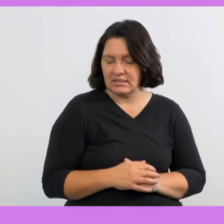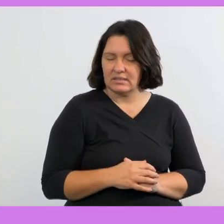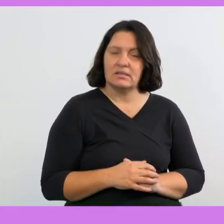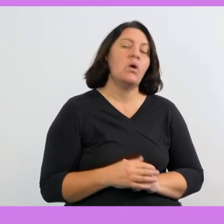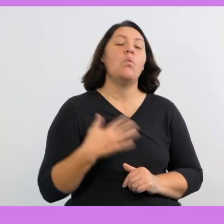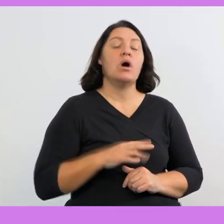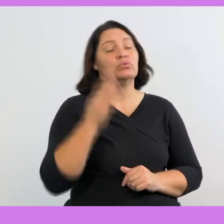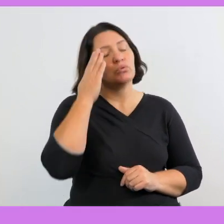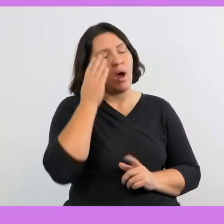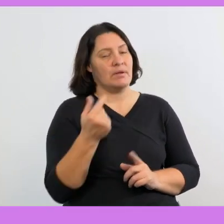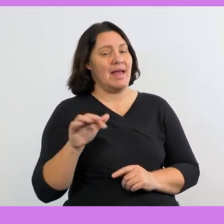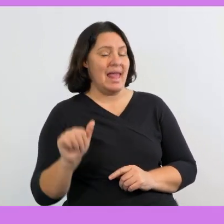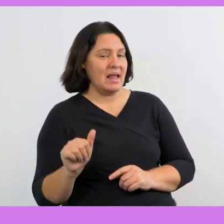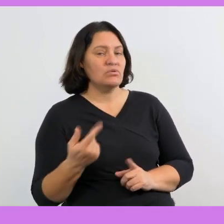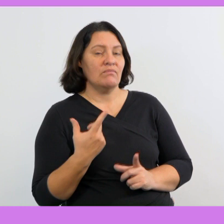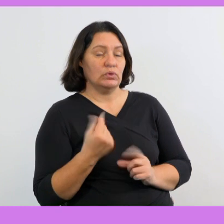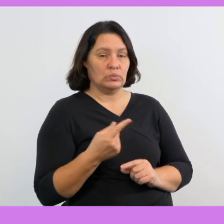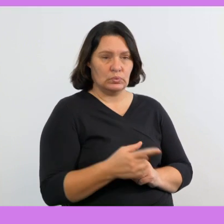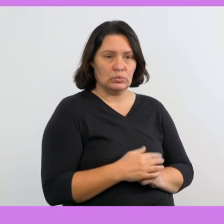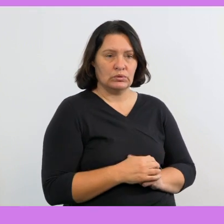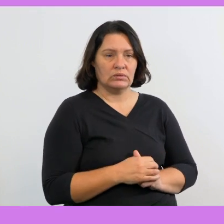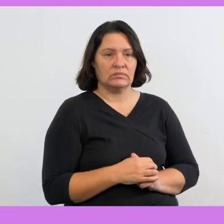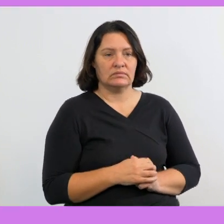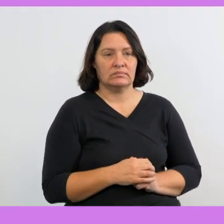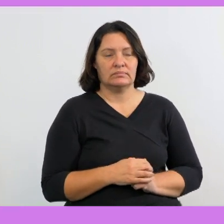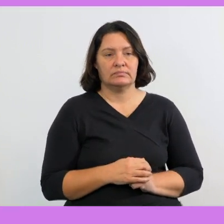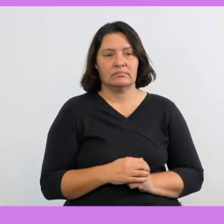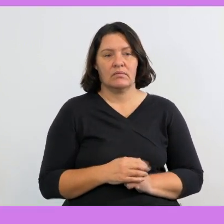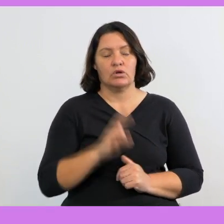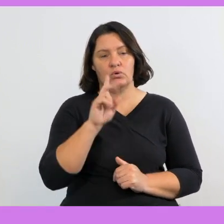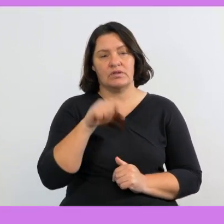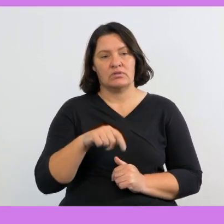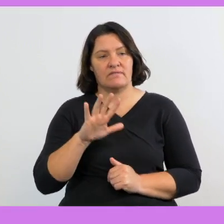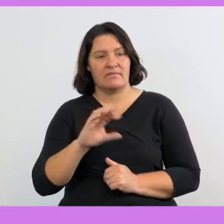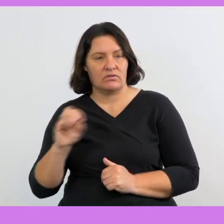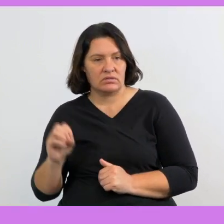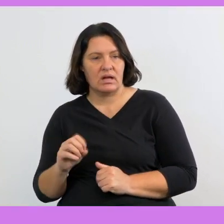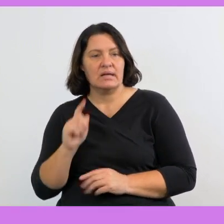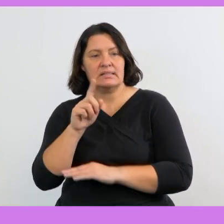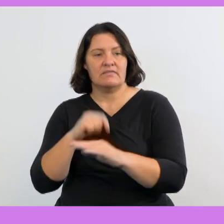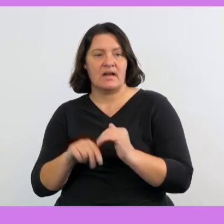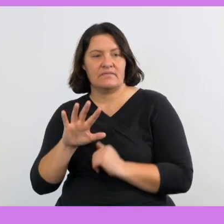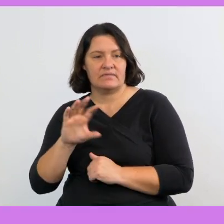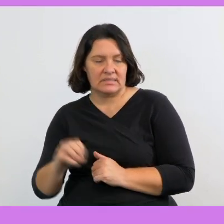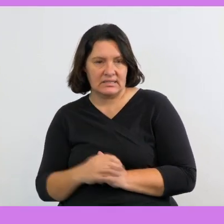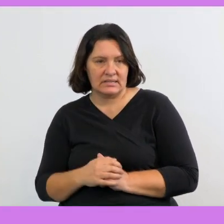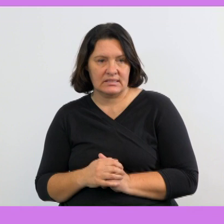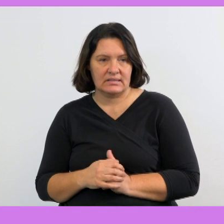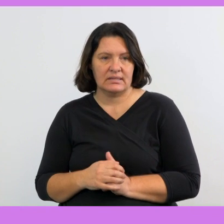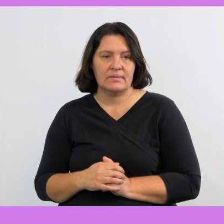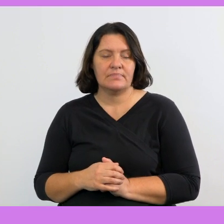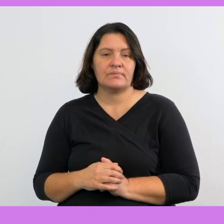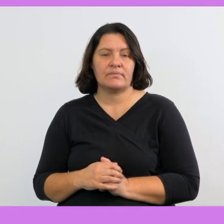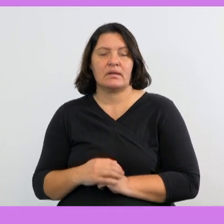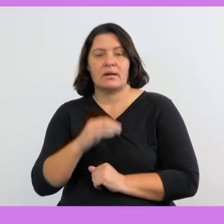or per person, right? We want to know the value of A. So therefore, if I do that, so I'll say 2,500 divided